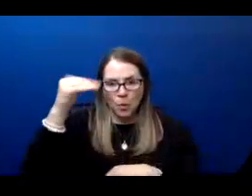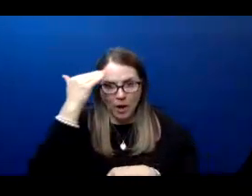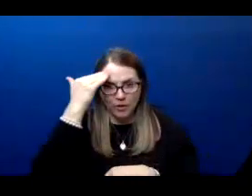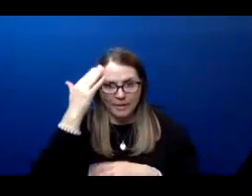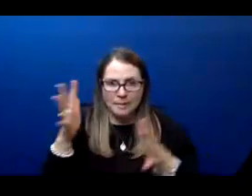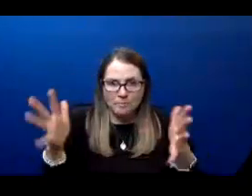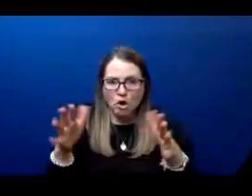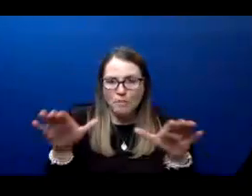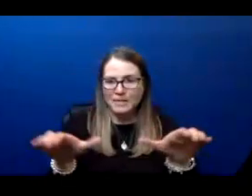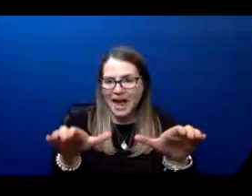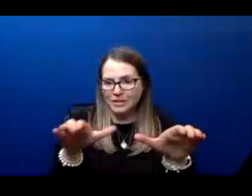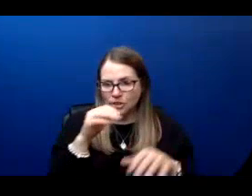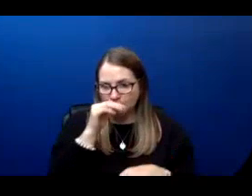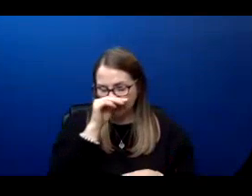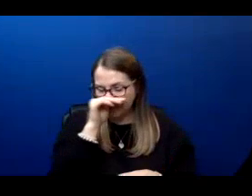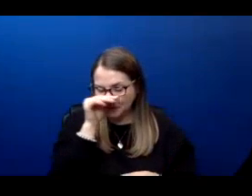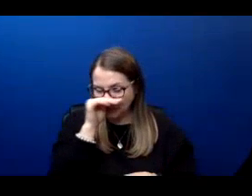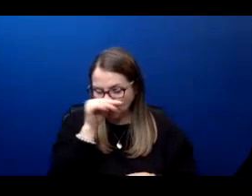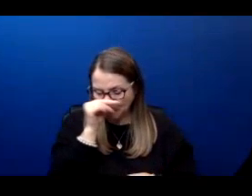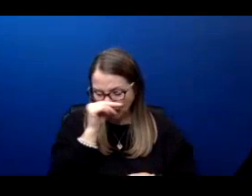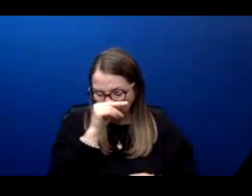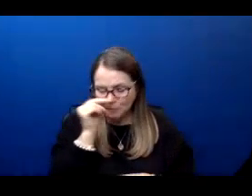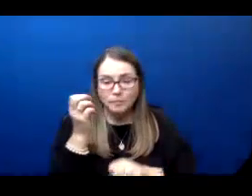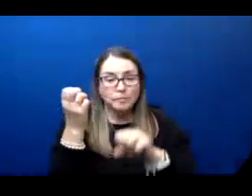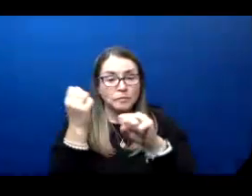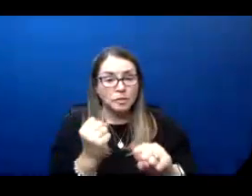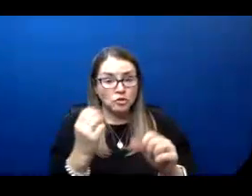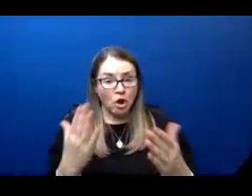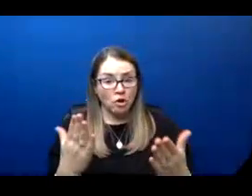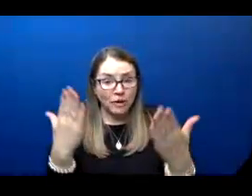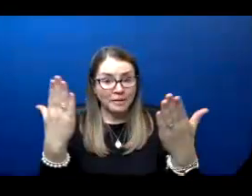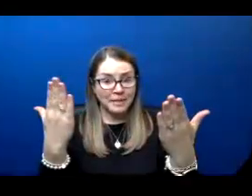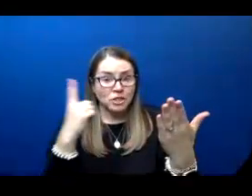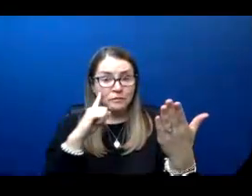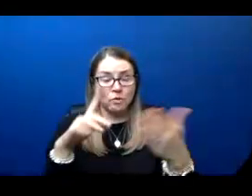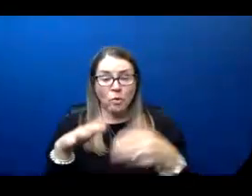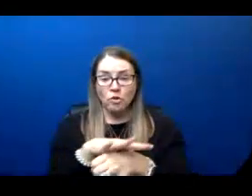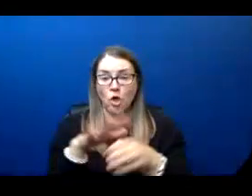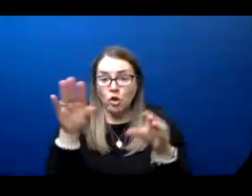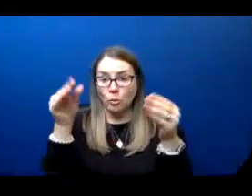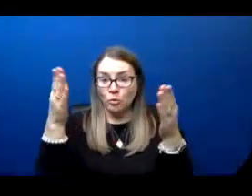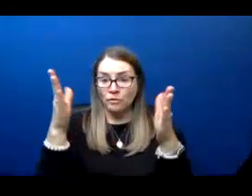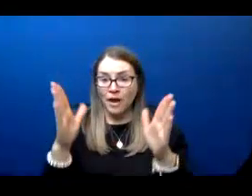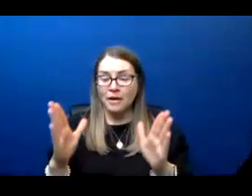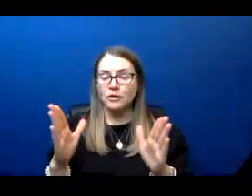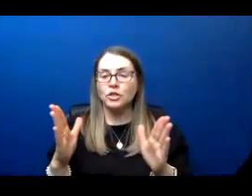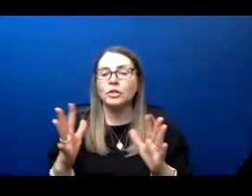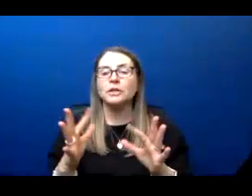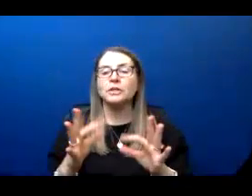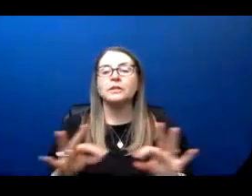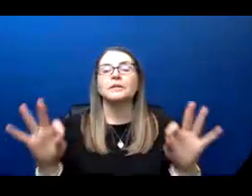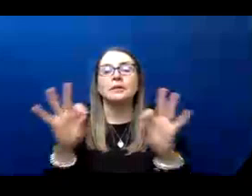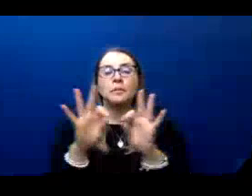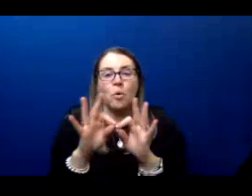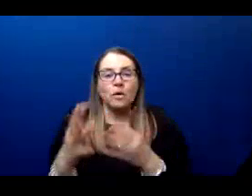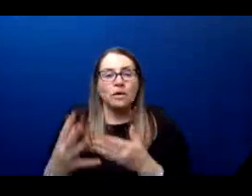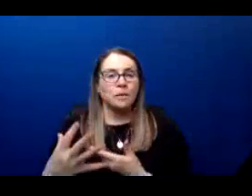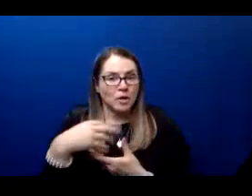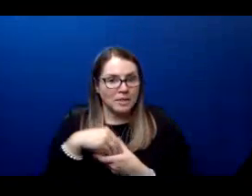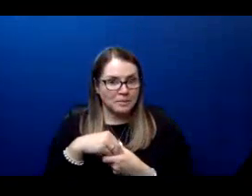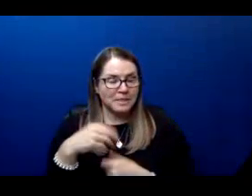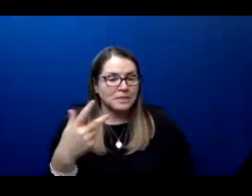to get vaccinated. Strong recommendations from healthcare providers were a major influence on participants' decisions to get vaccinated.